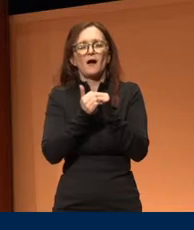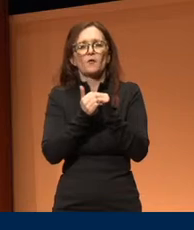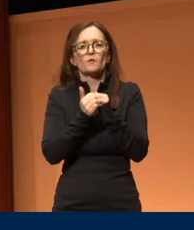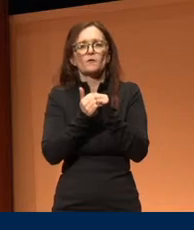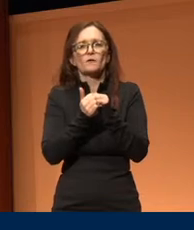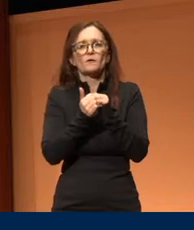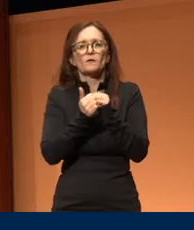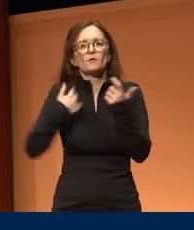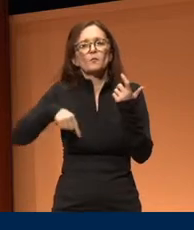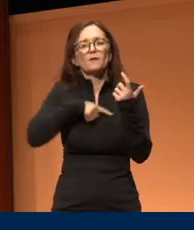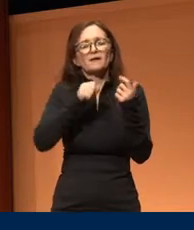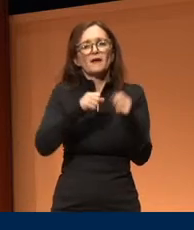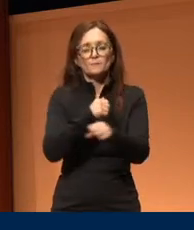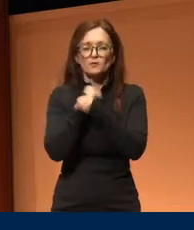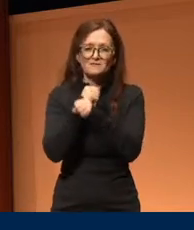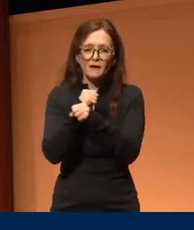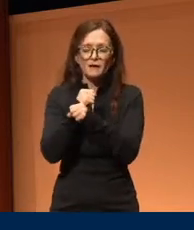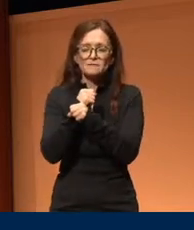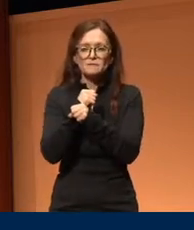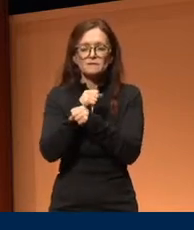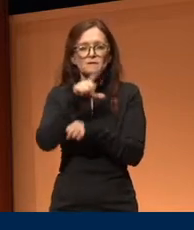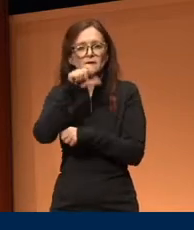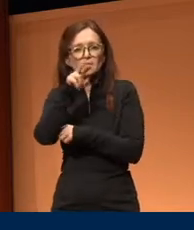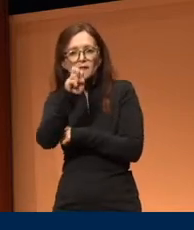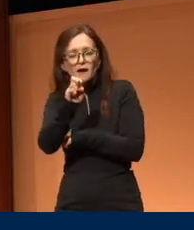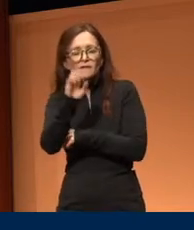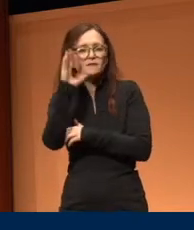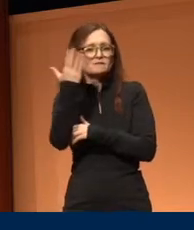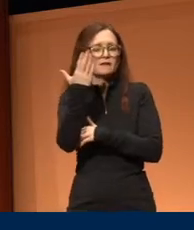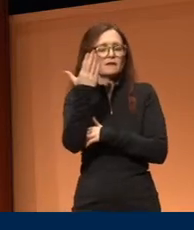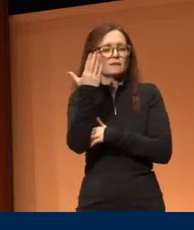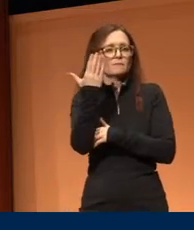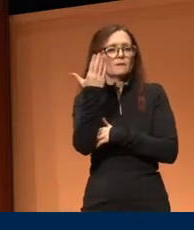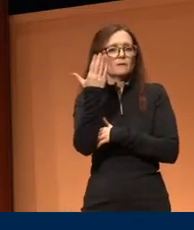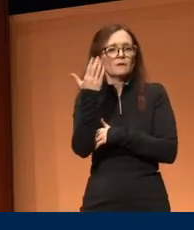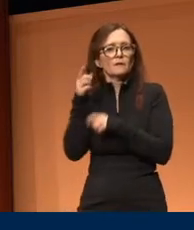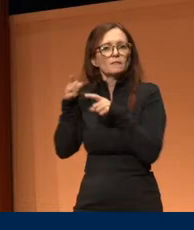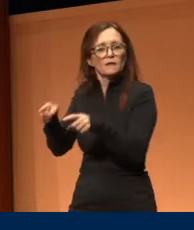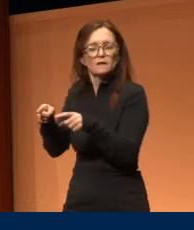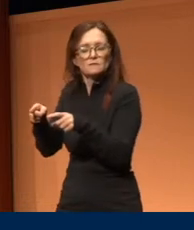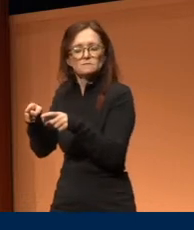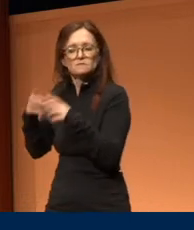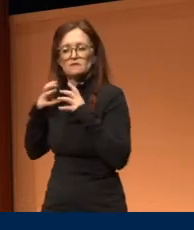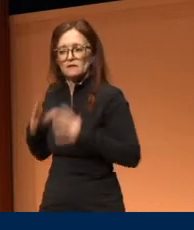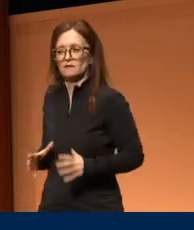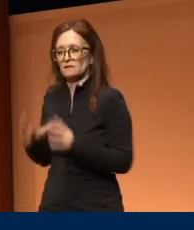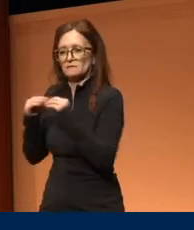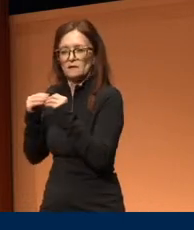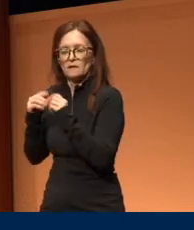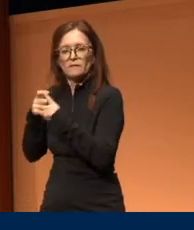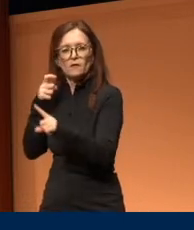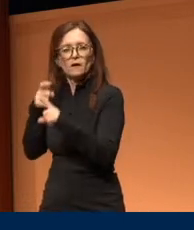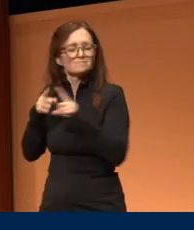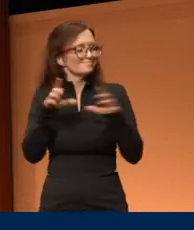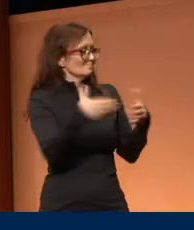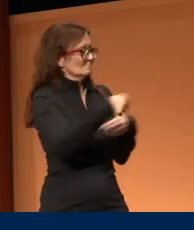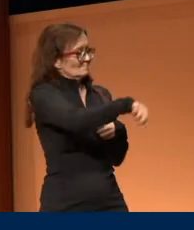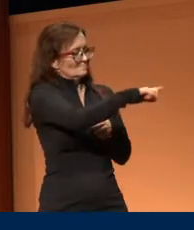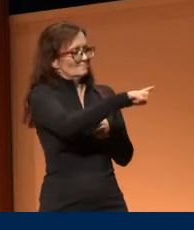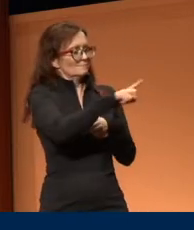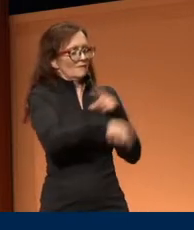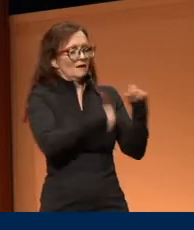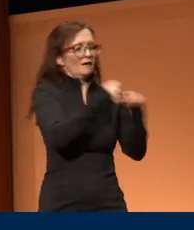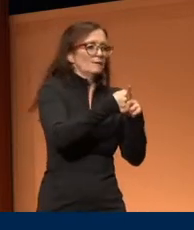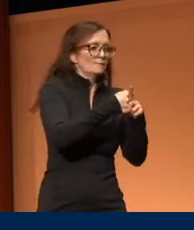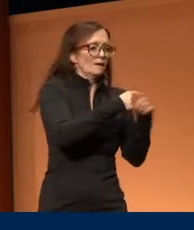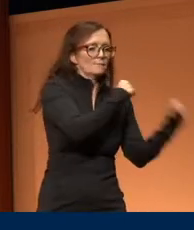how we could protect the love that seems to flourish in the citizens' assemblies from these long-term effects of